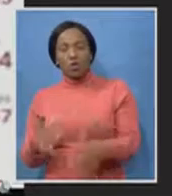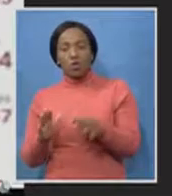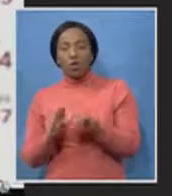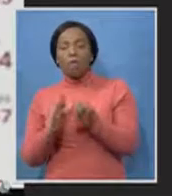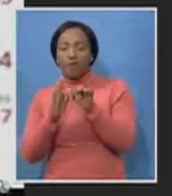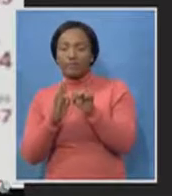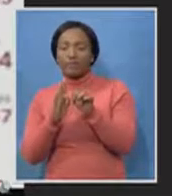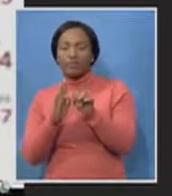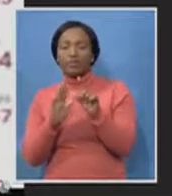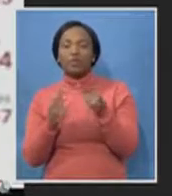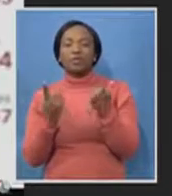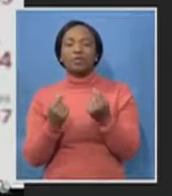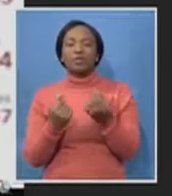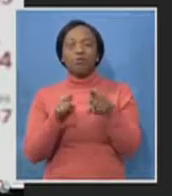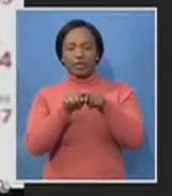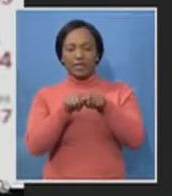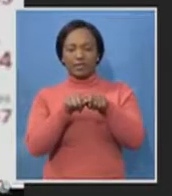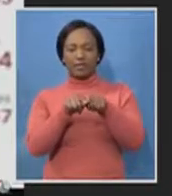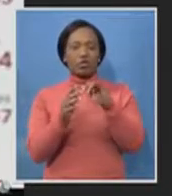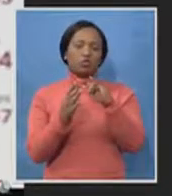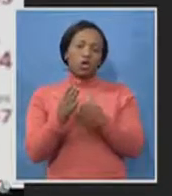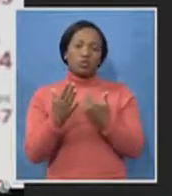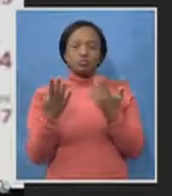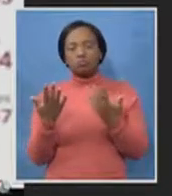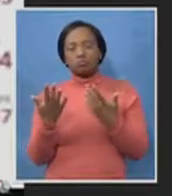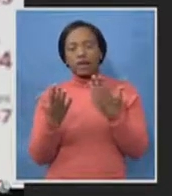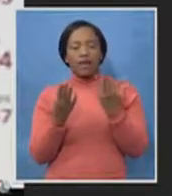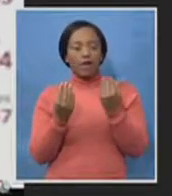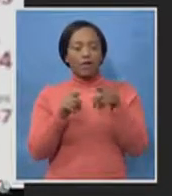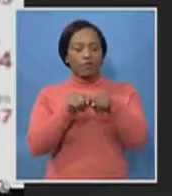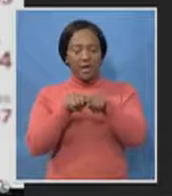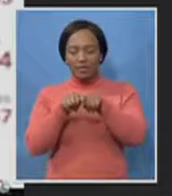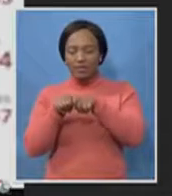not the number of tests as such, but what you do with the test results.